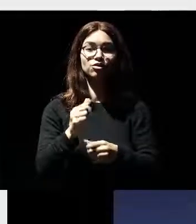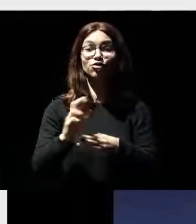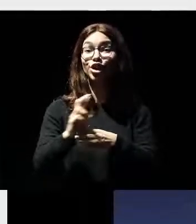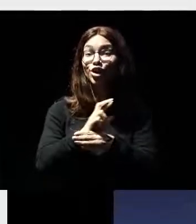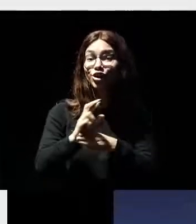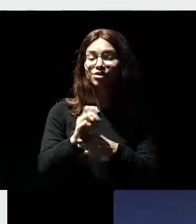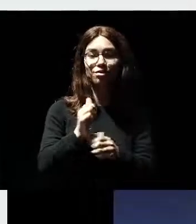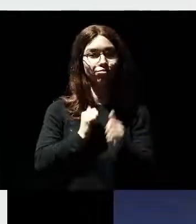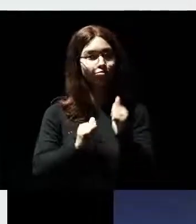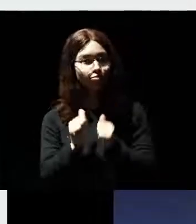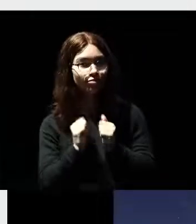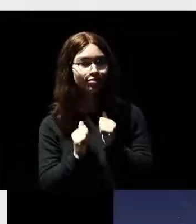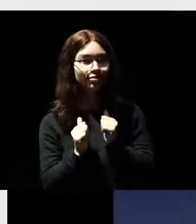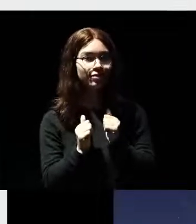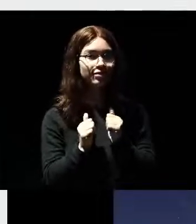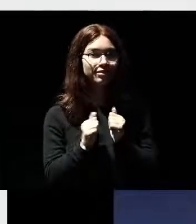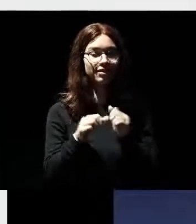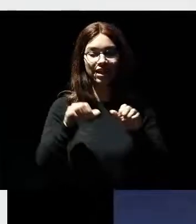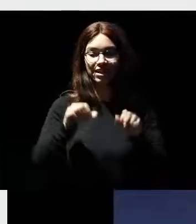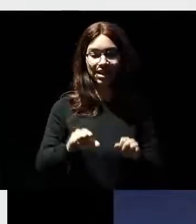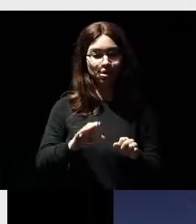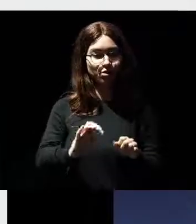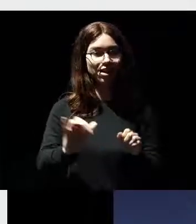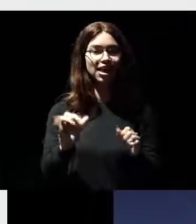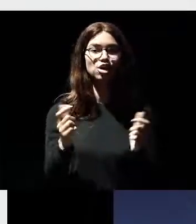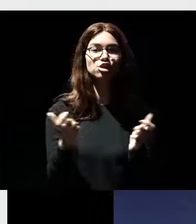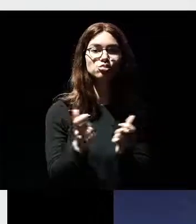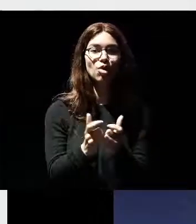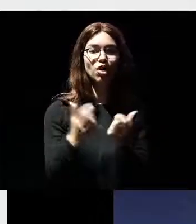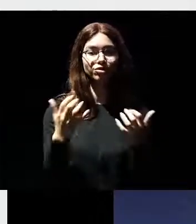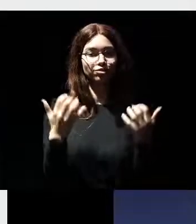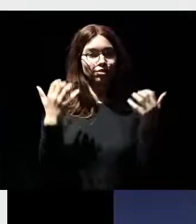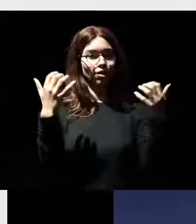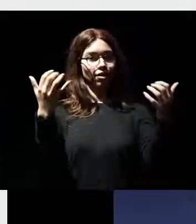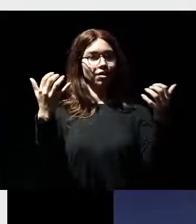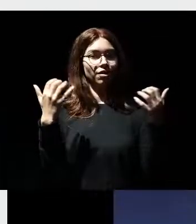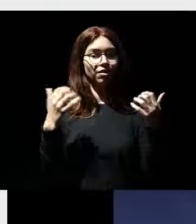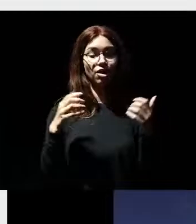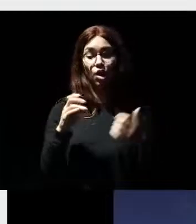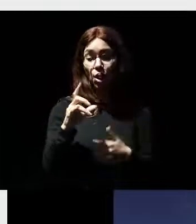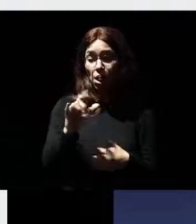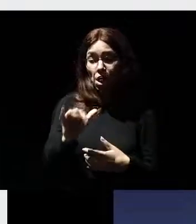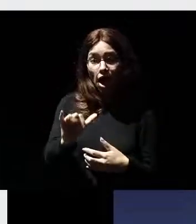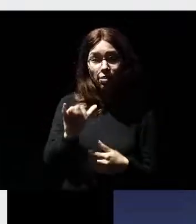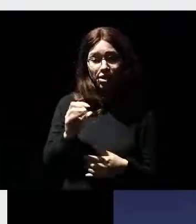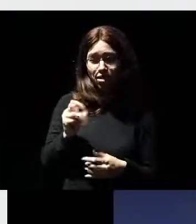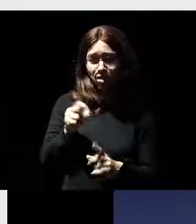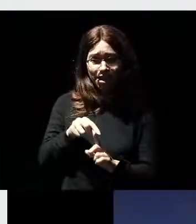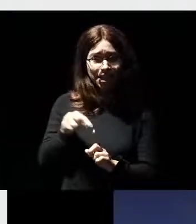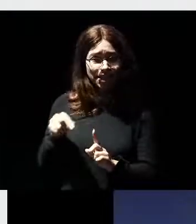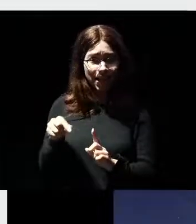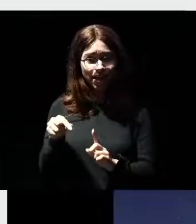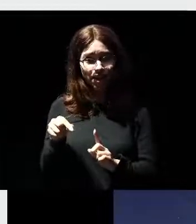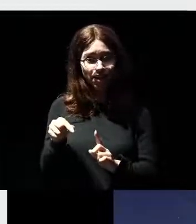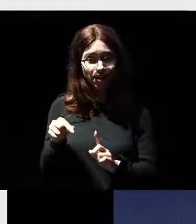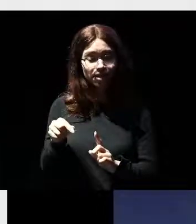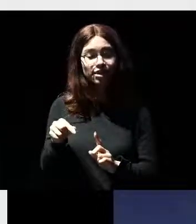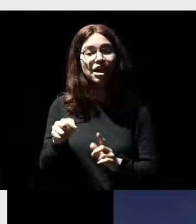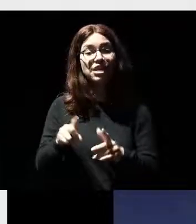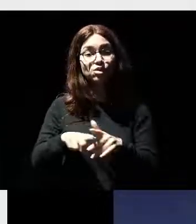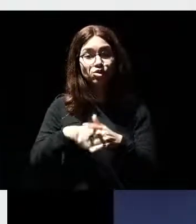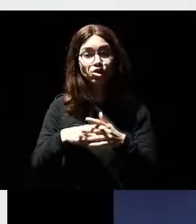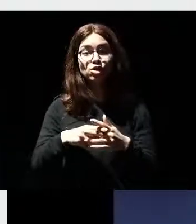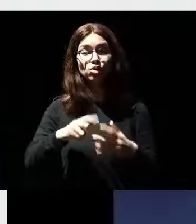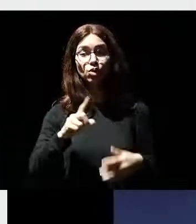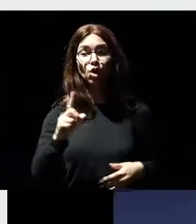which can act also as a small chamber hall, the lobby immediately off of that corner. As you move up through